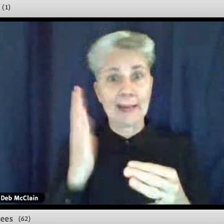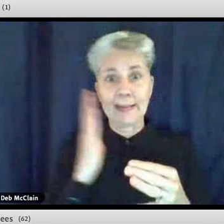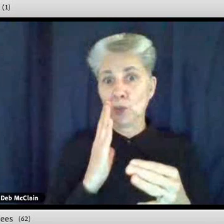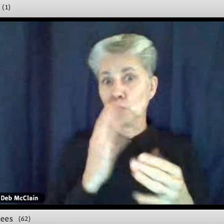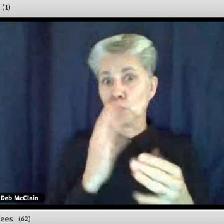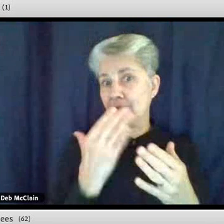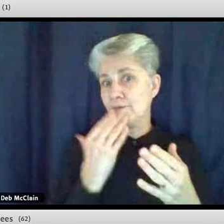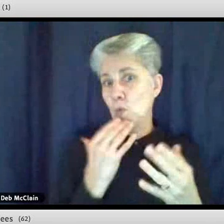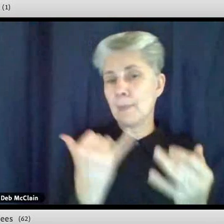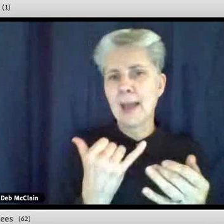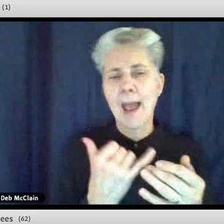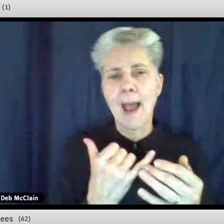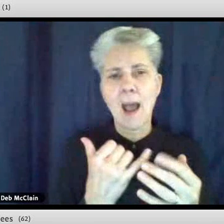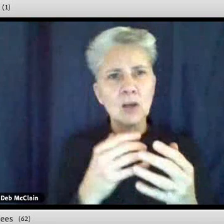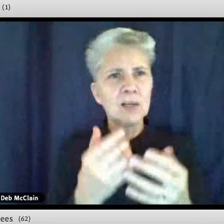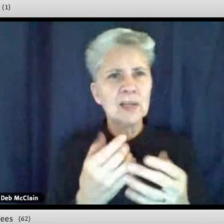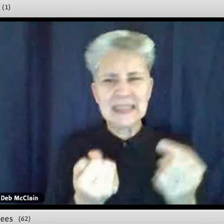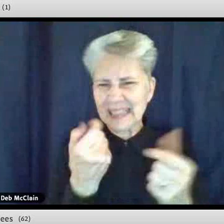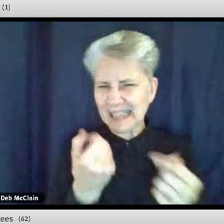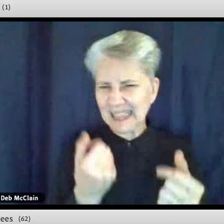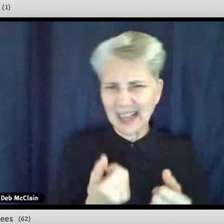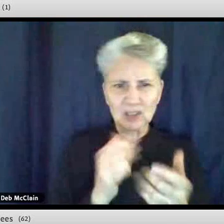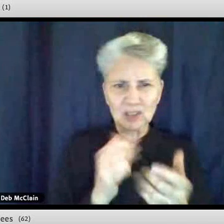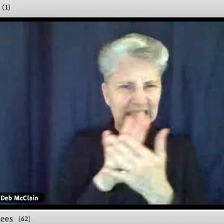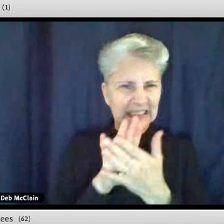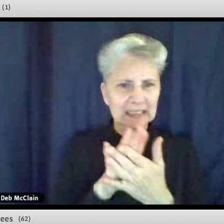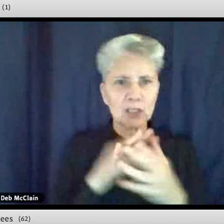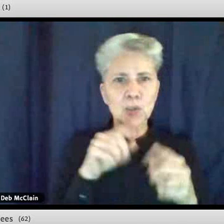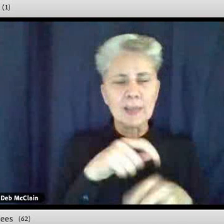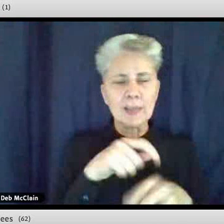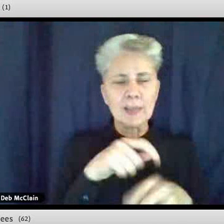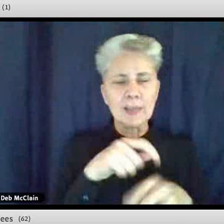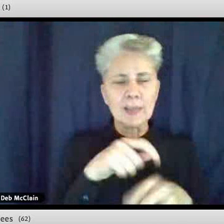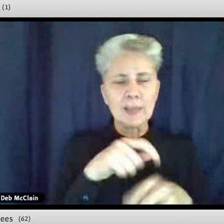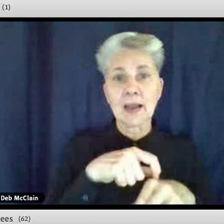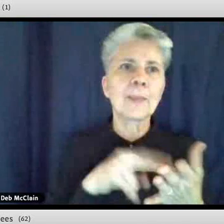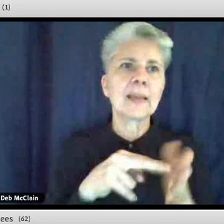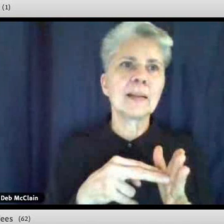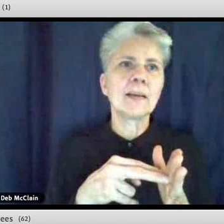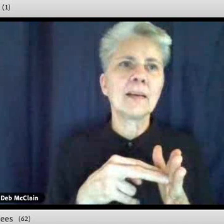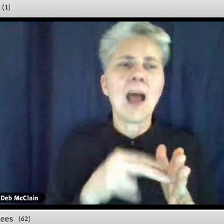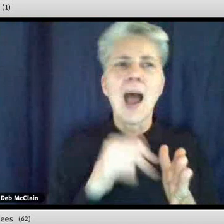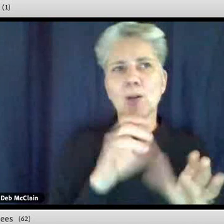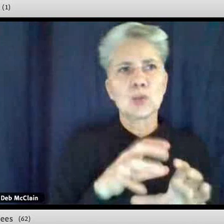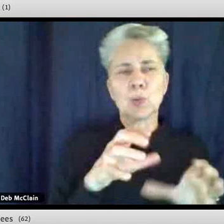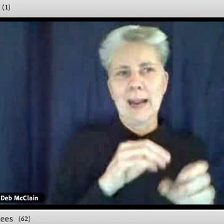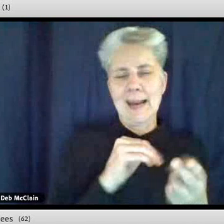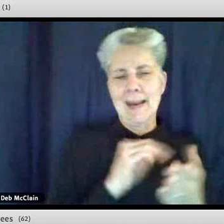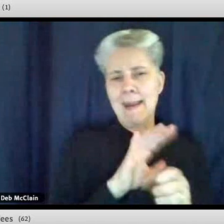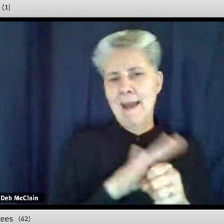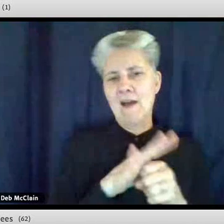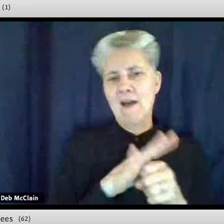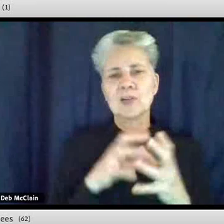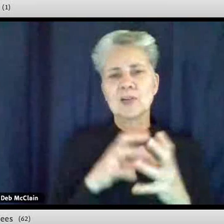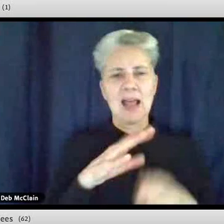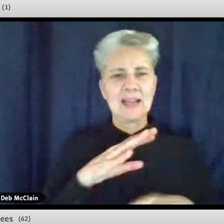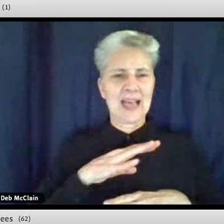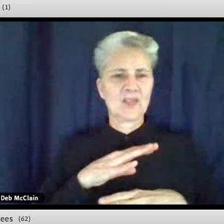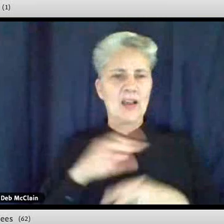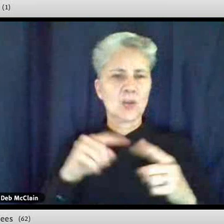health places are offering things for free that they didn't used to. Go through your clutter, declutter during this time. There's a